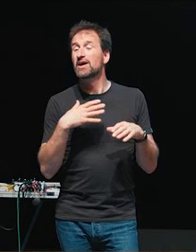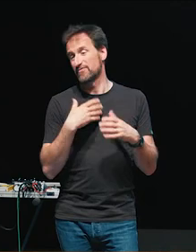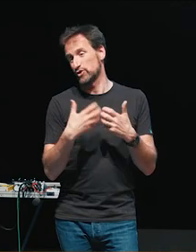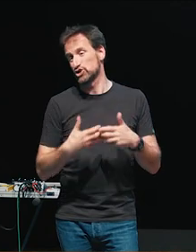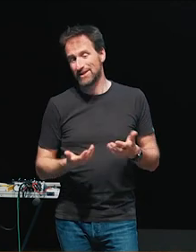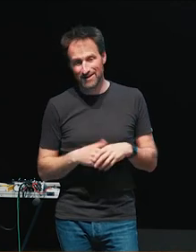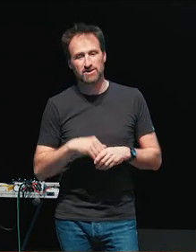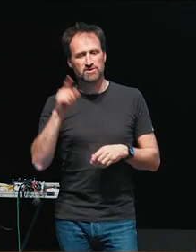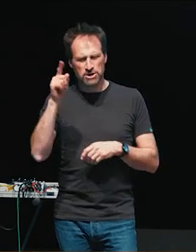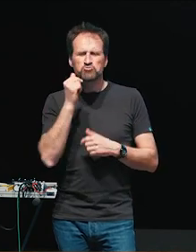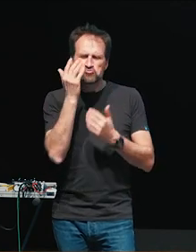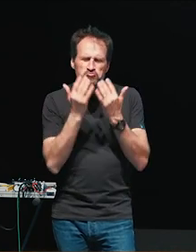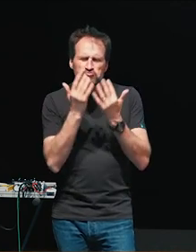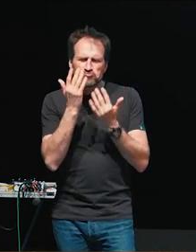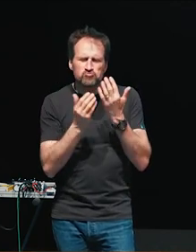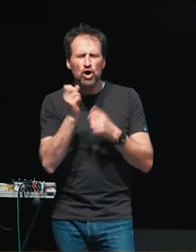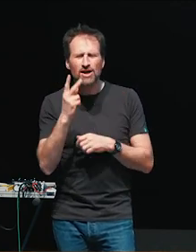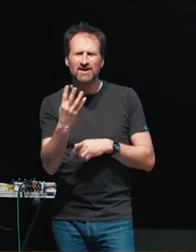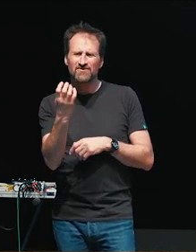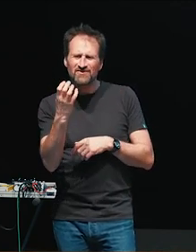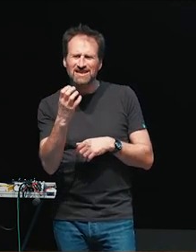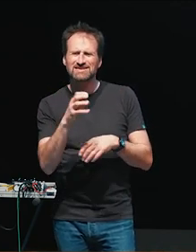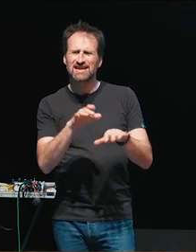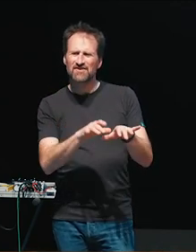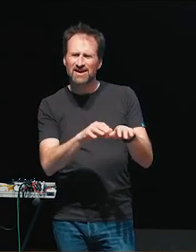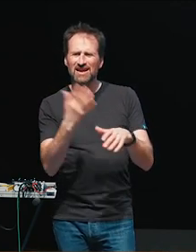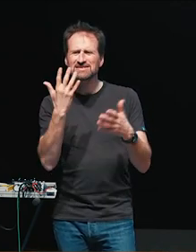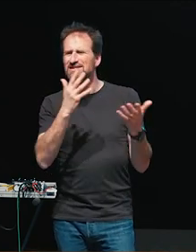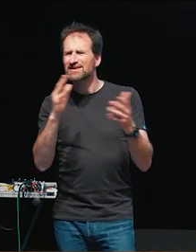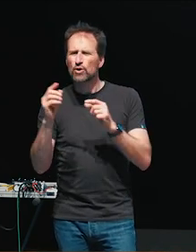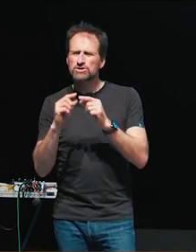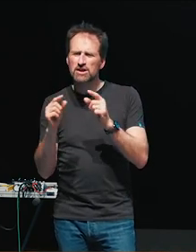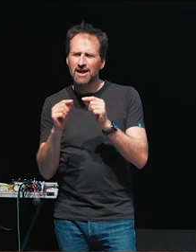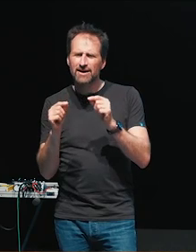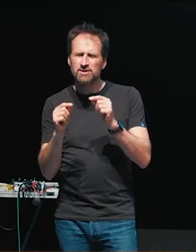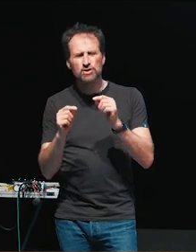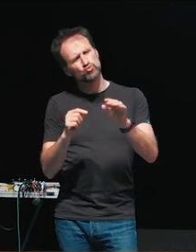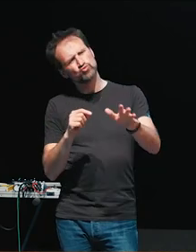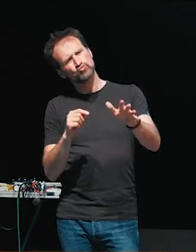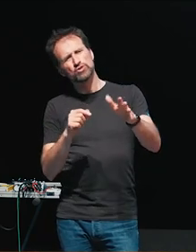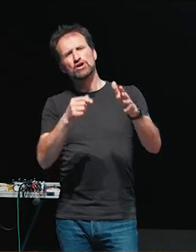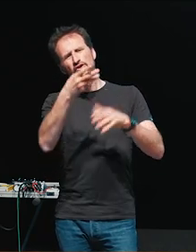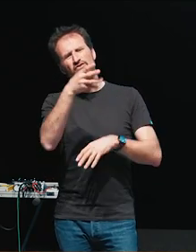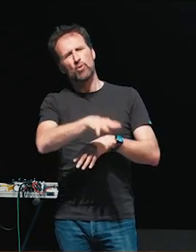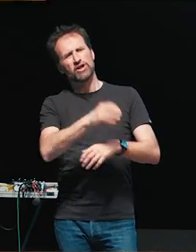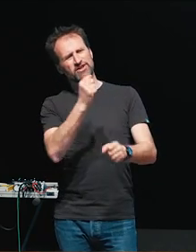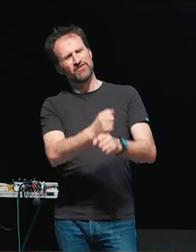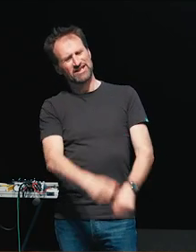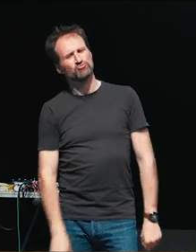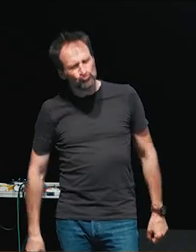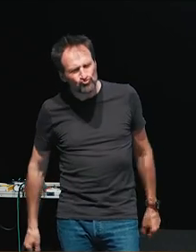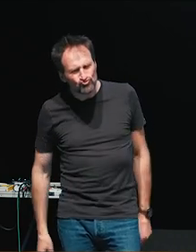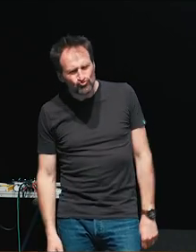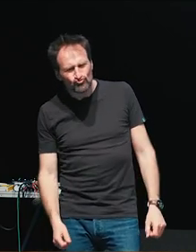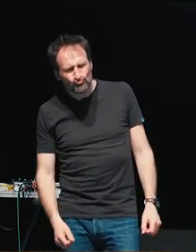out his calculator, like, we have 40 engineers, we have 10,000 files. Yeah, we can do this in 4 months. We can convert the entire